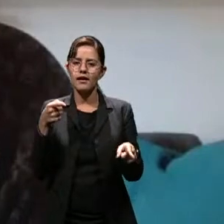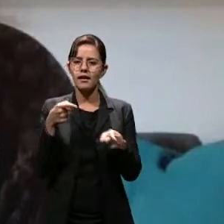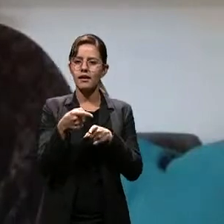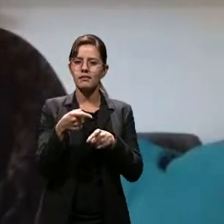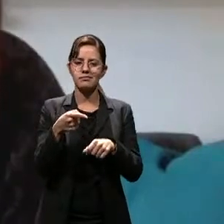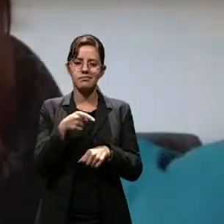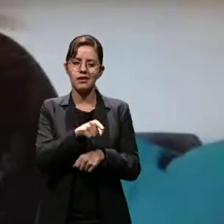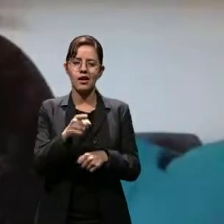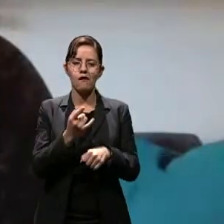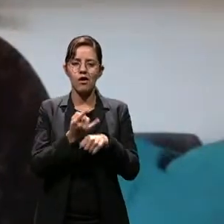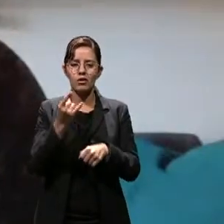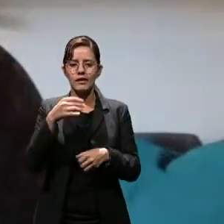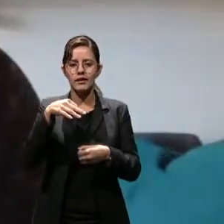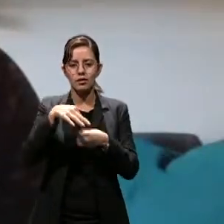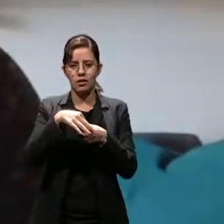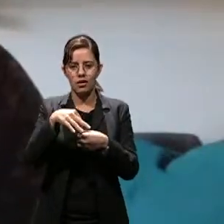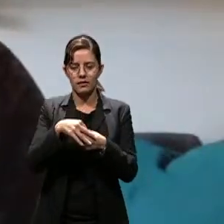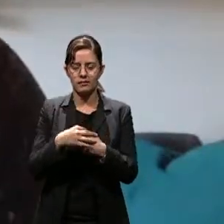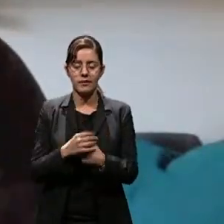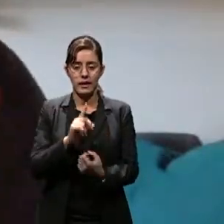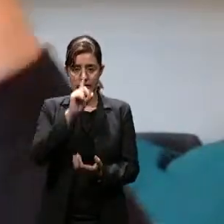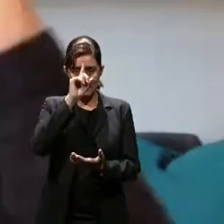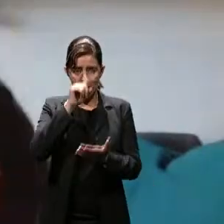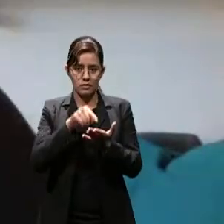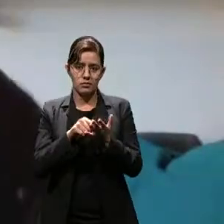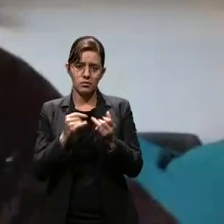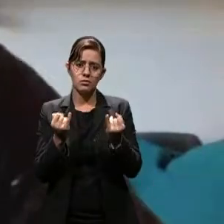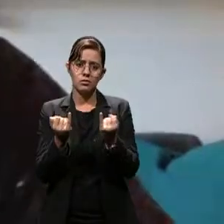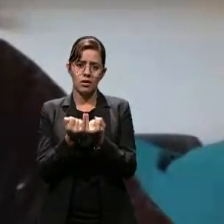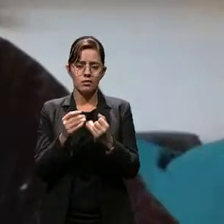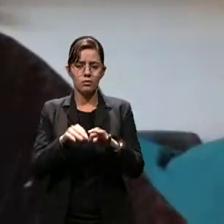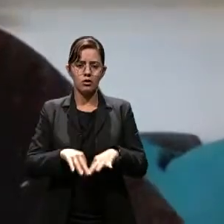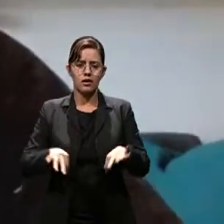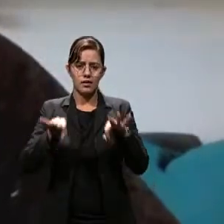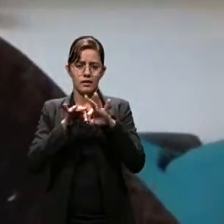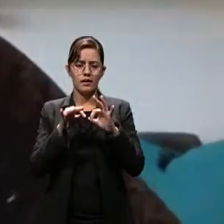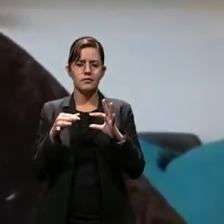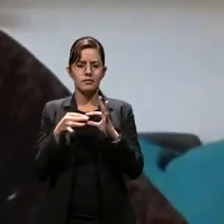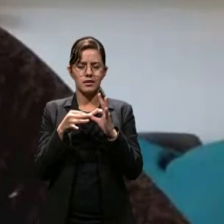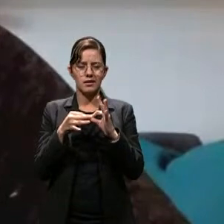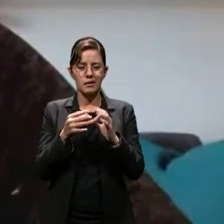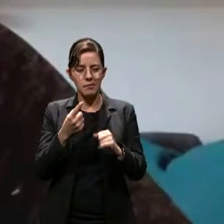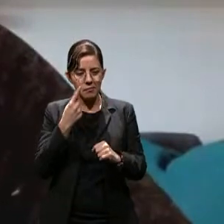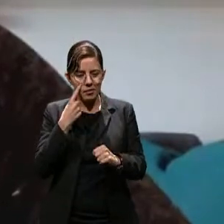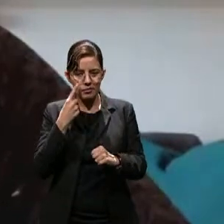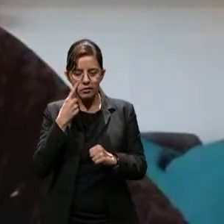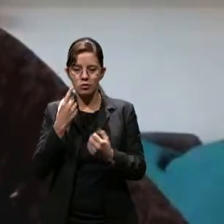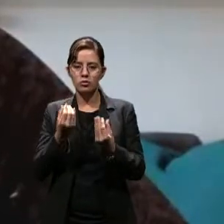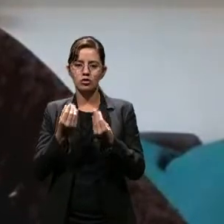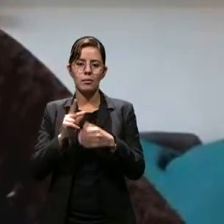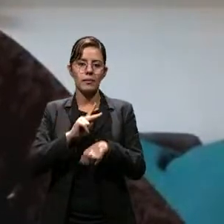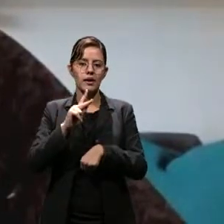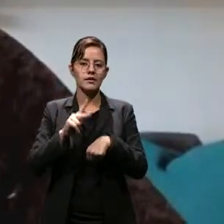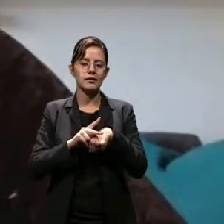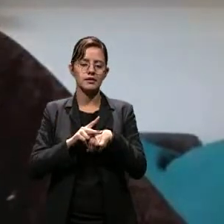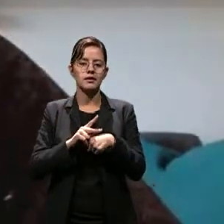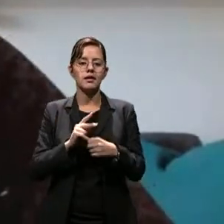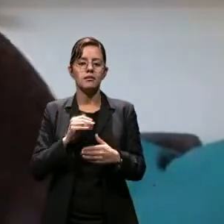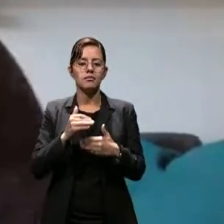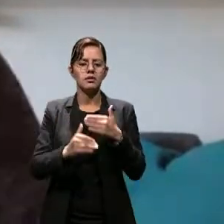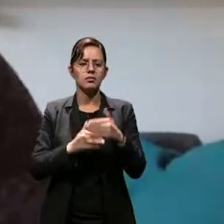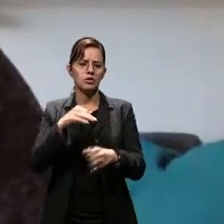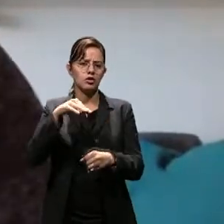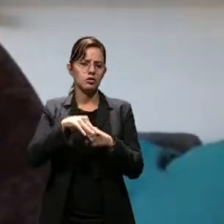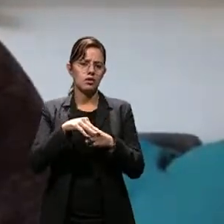several of our countries. I think that it's also important to stress out that we've seen that in many countries, the